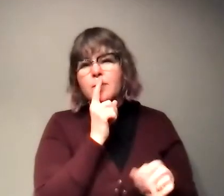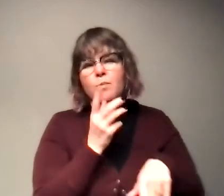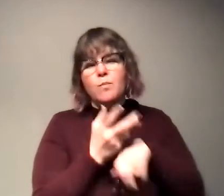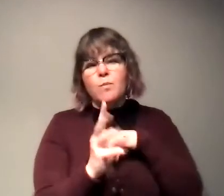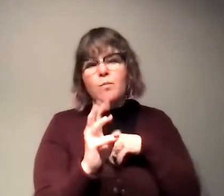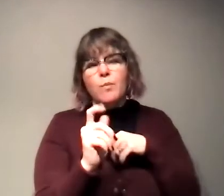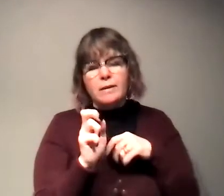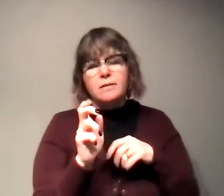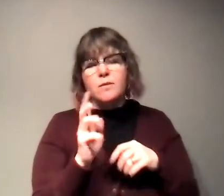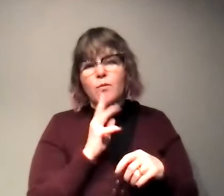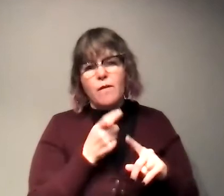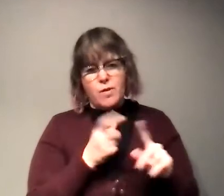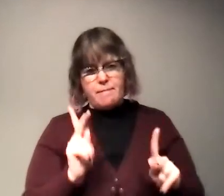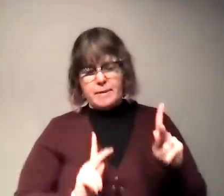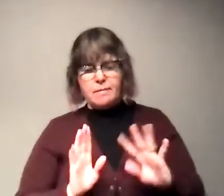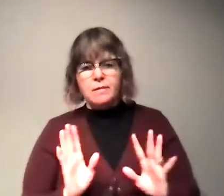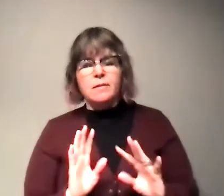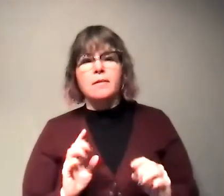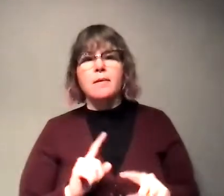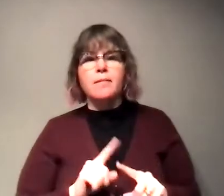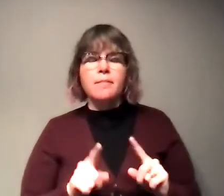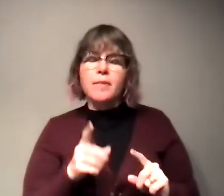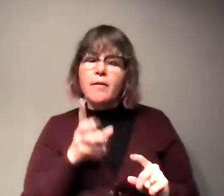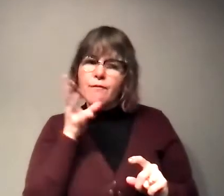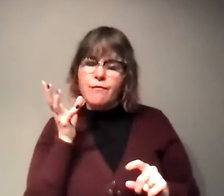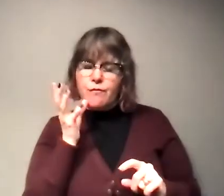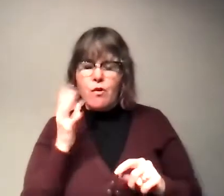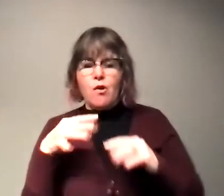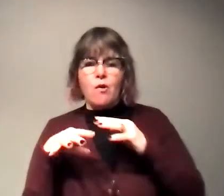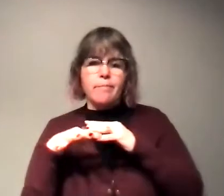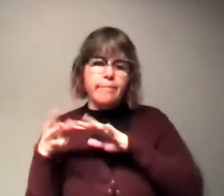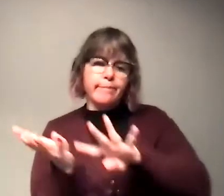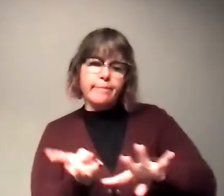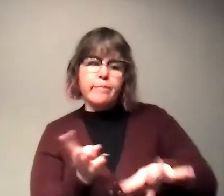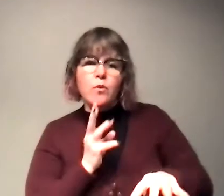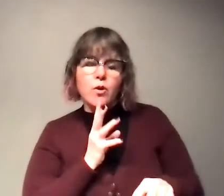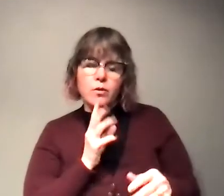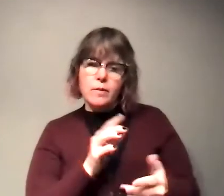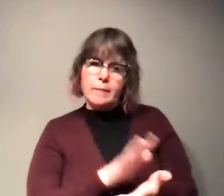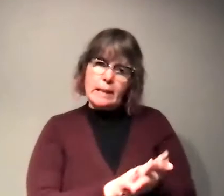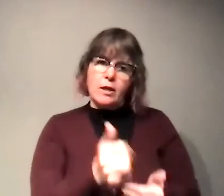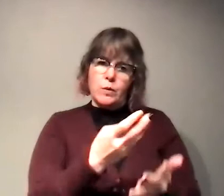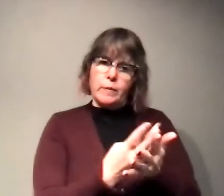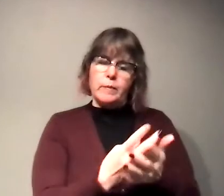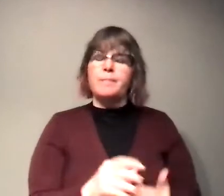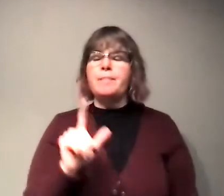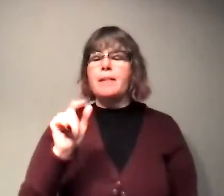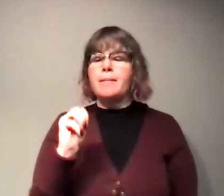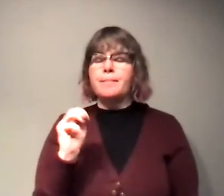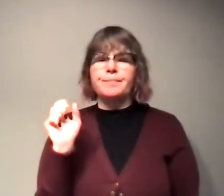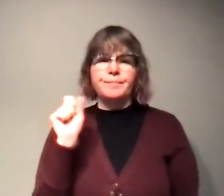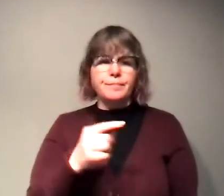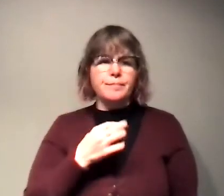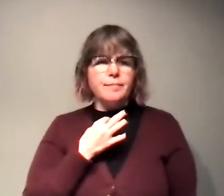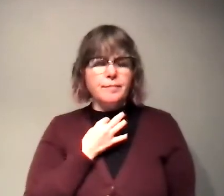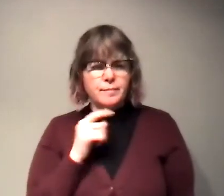from people, but the water that's flowing off the farm and try to make it cleaner. Awesome. Liam wants to know, is it